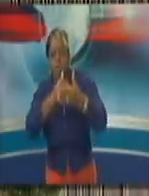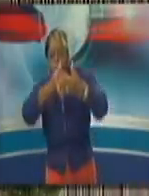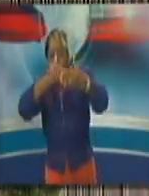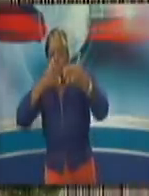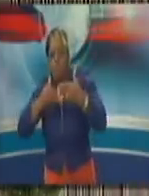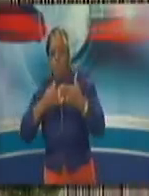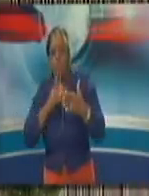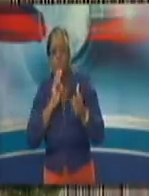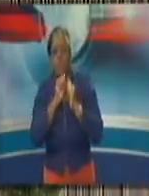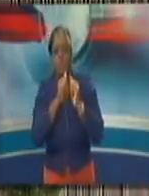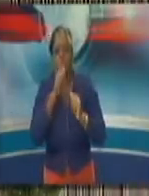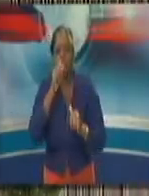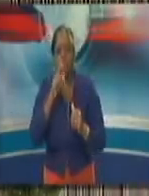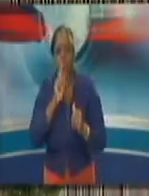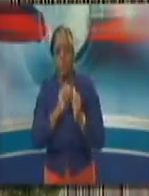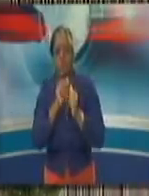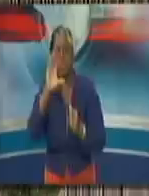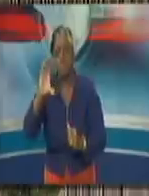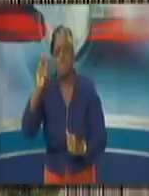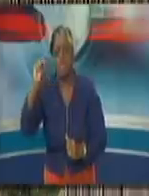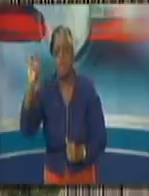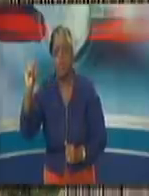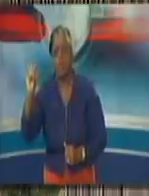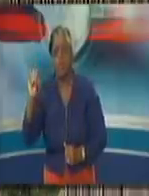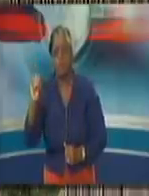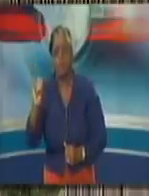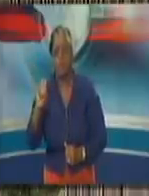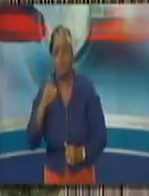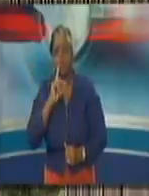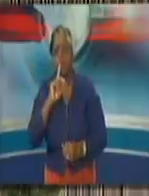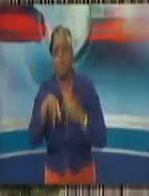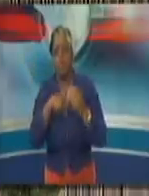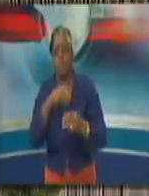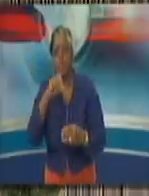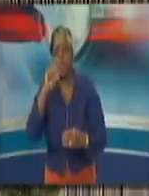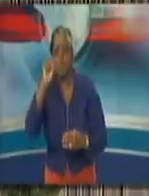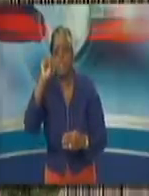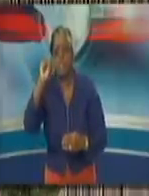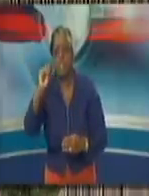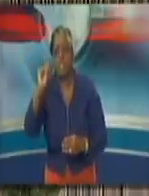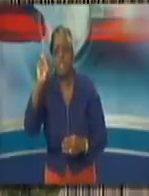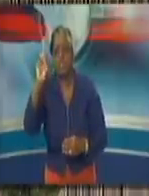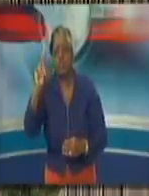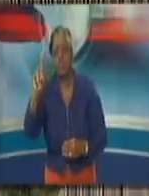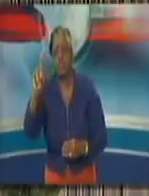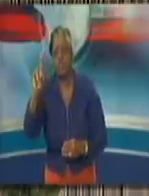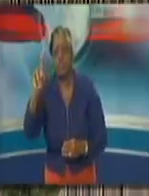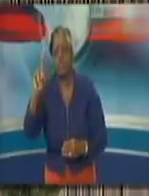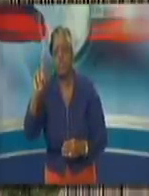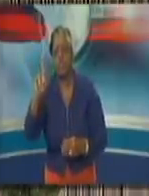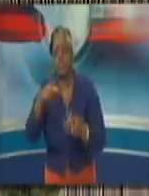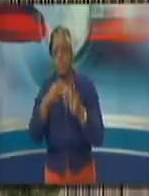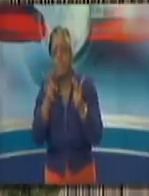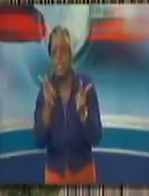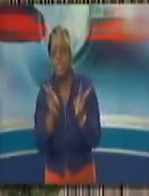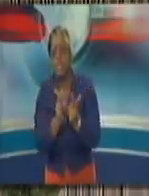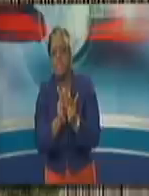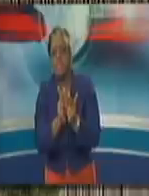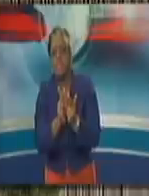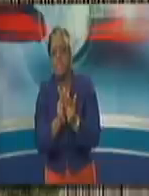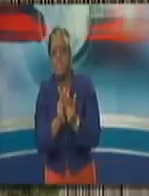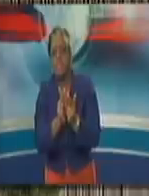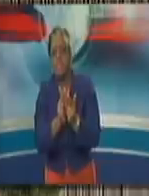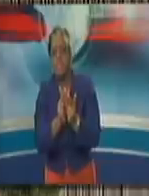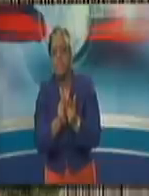to the question that Shane asked about the Santa Rosa facility. I'm now seeing the article. Apparently, this is being done under